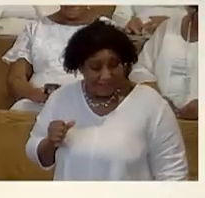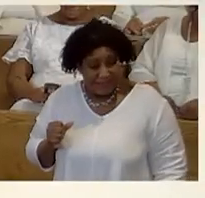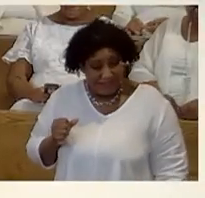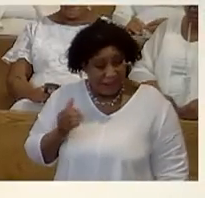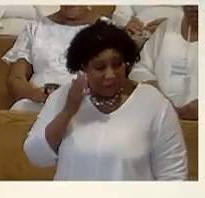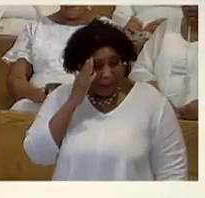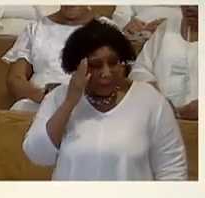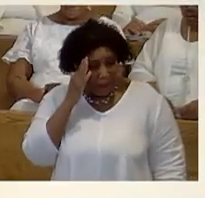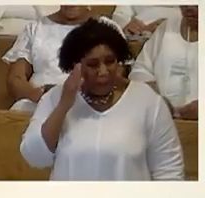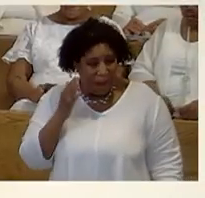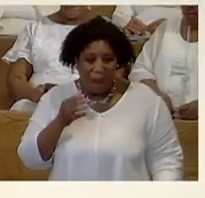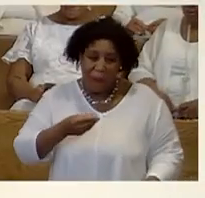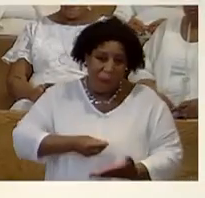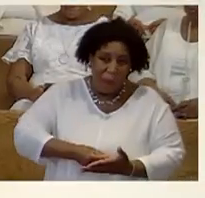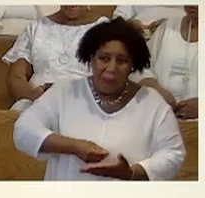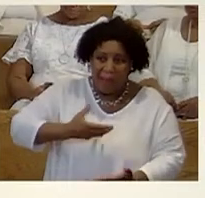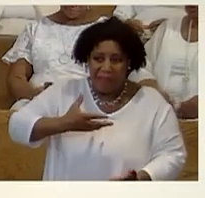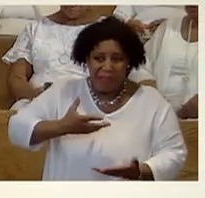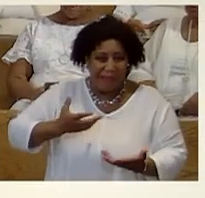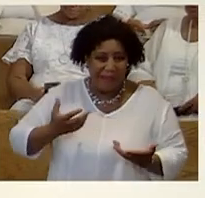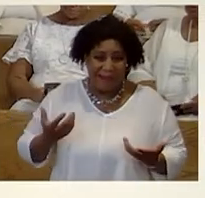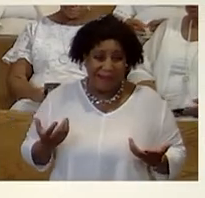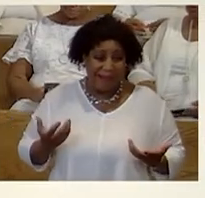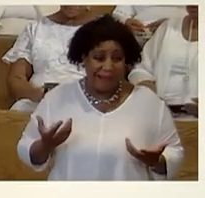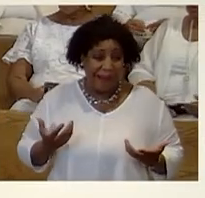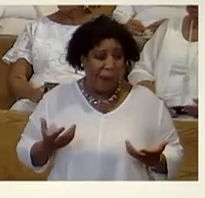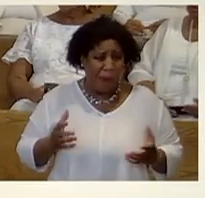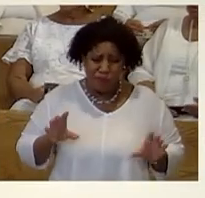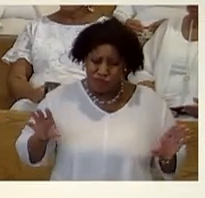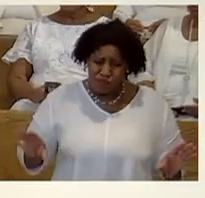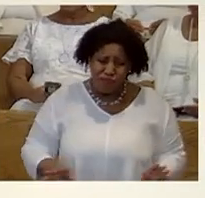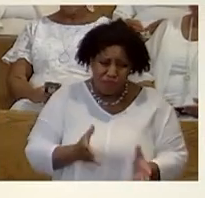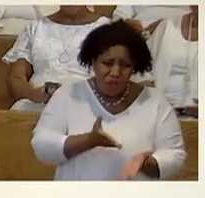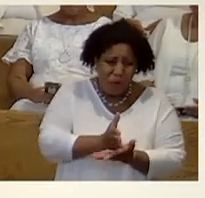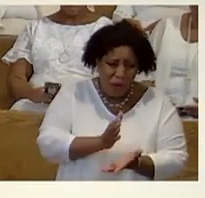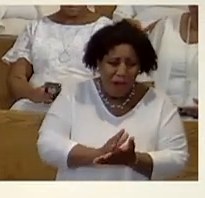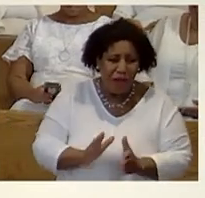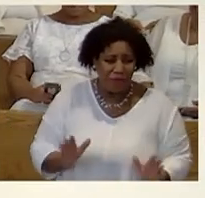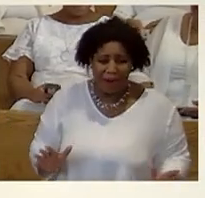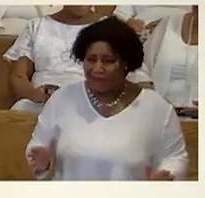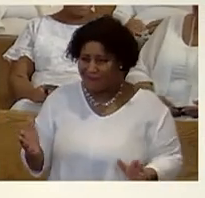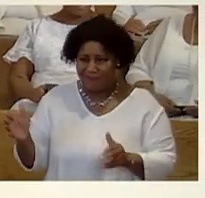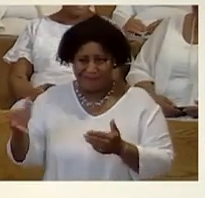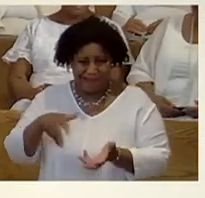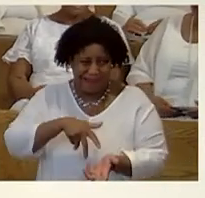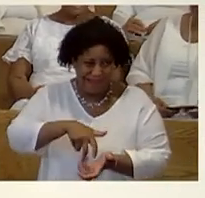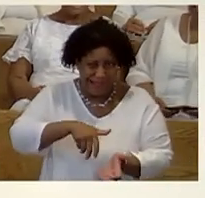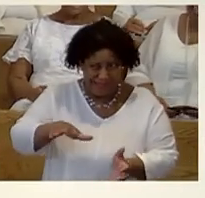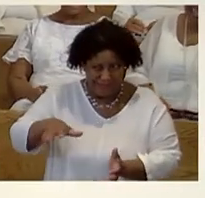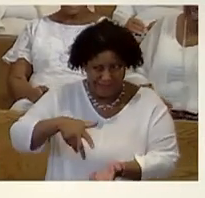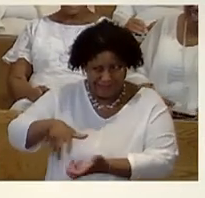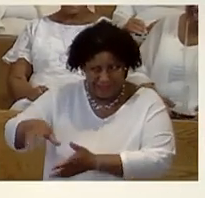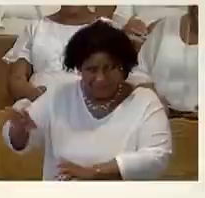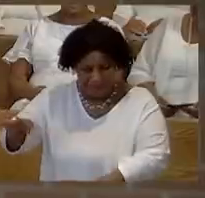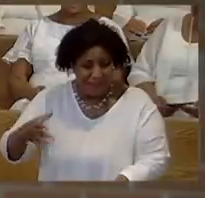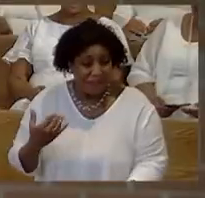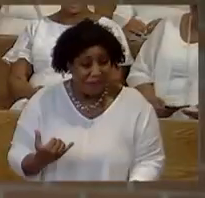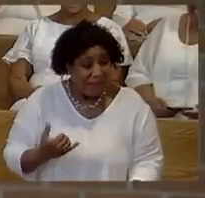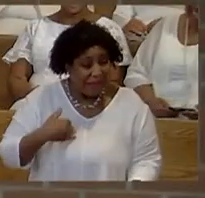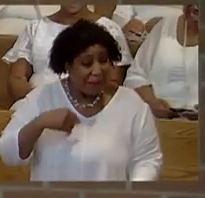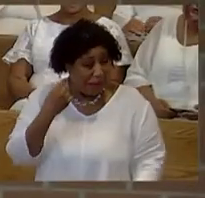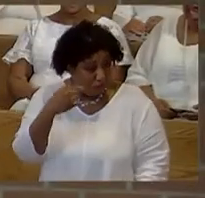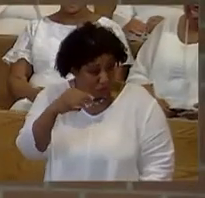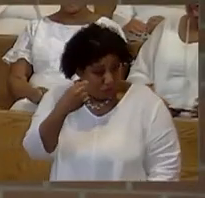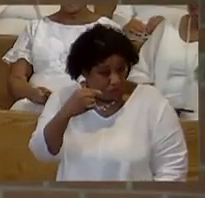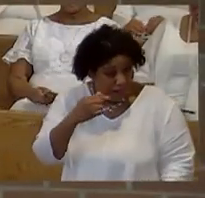are wealthy and you are buying, you doing all right. And I see you got your green on today. But